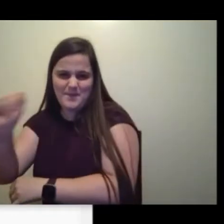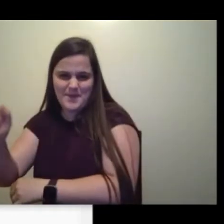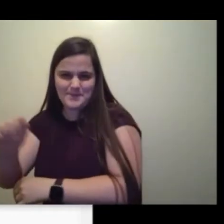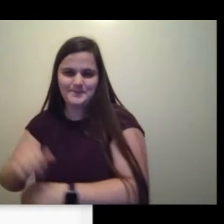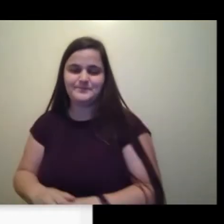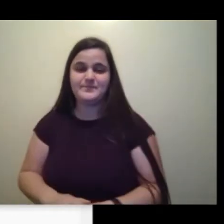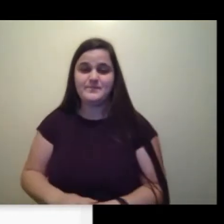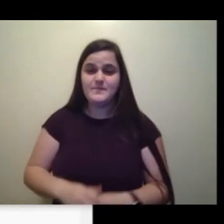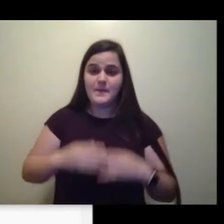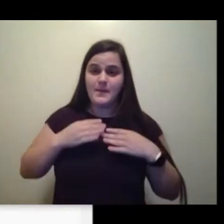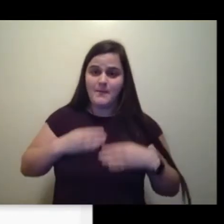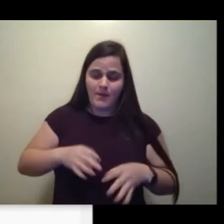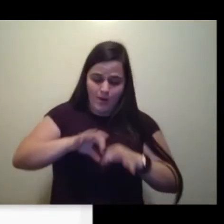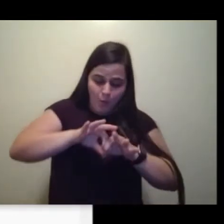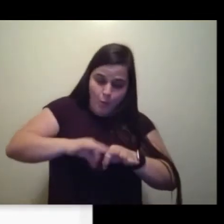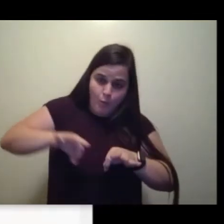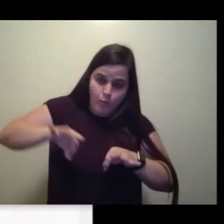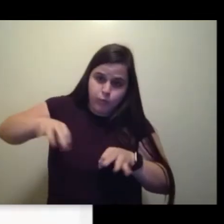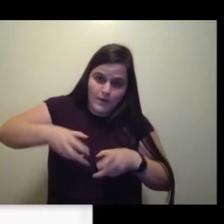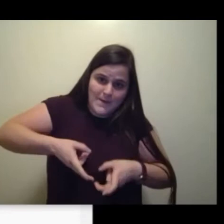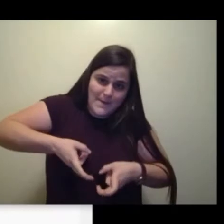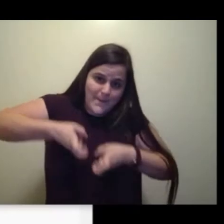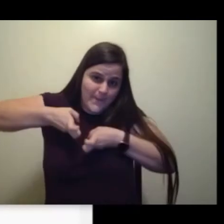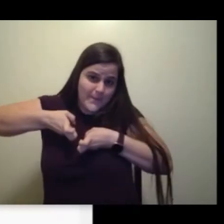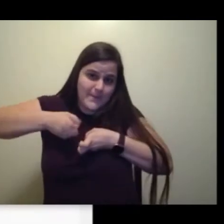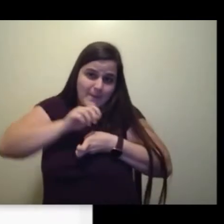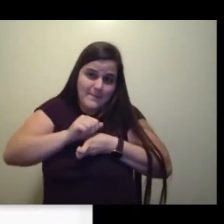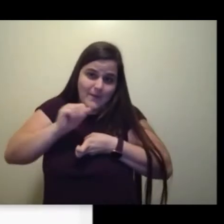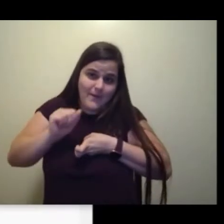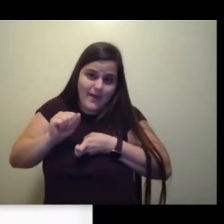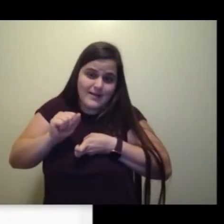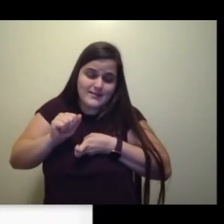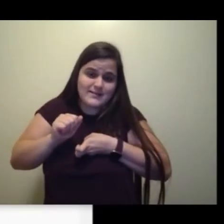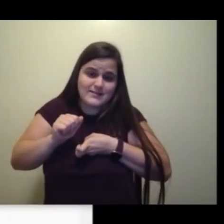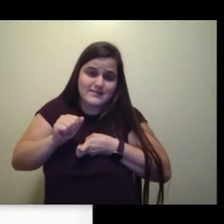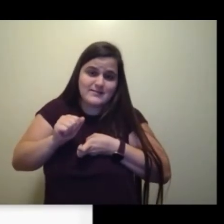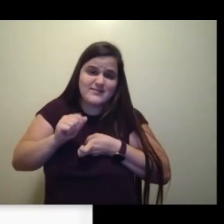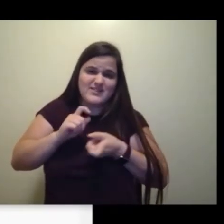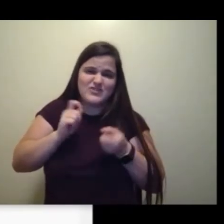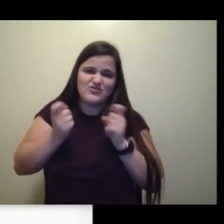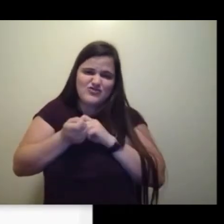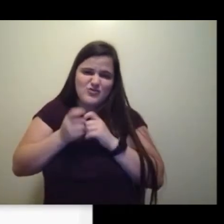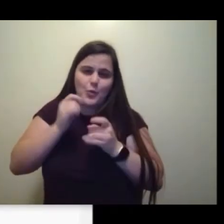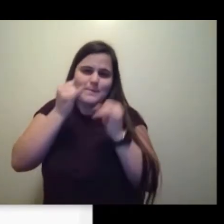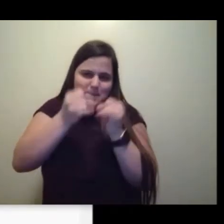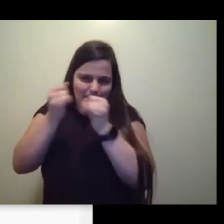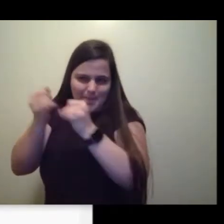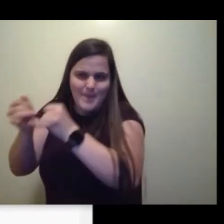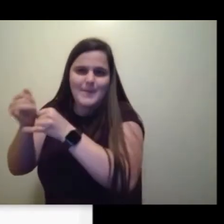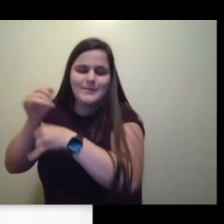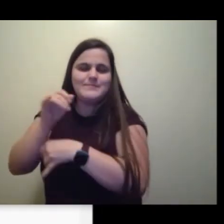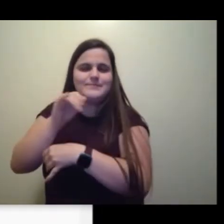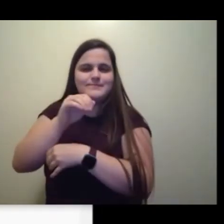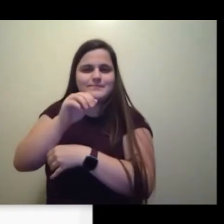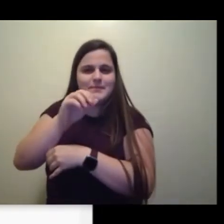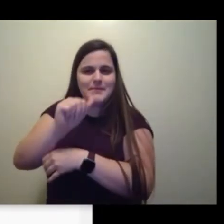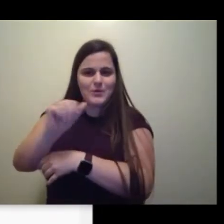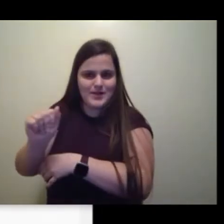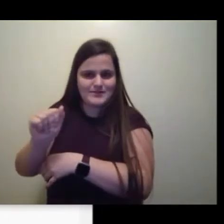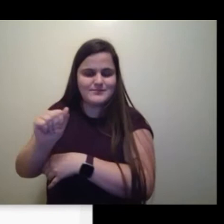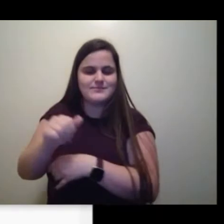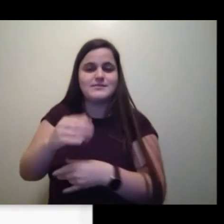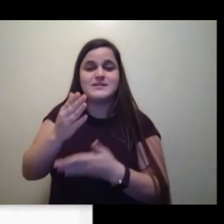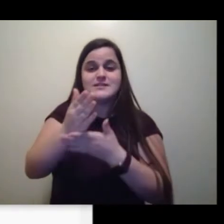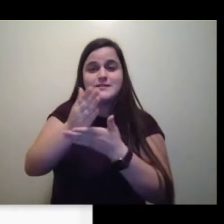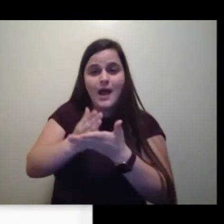cells, where di and tripeptides are then converted into amino acids. Some amino